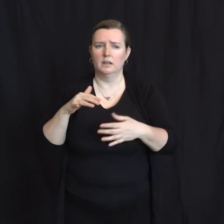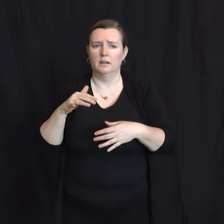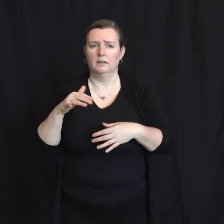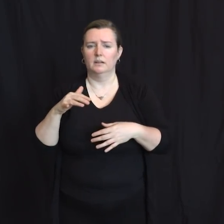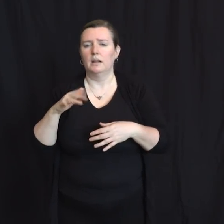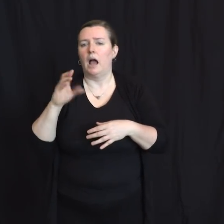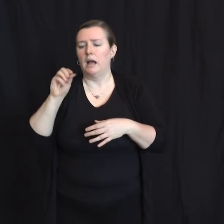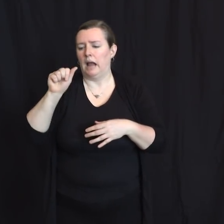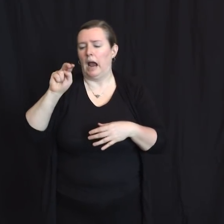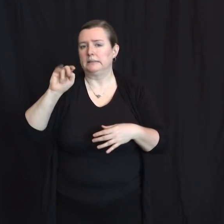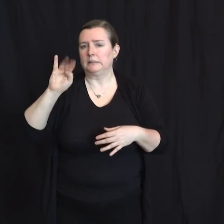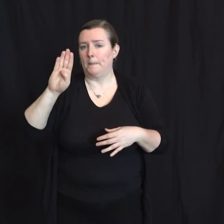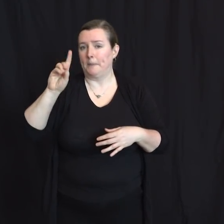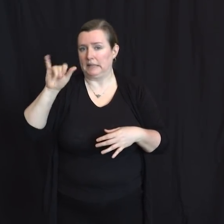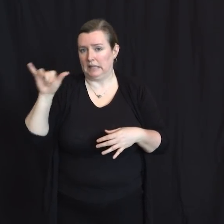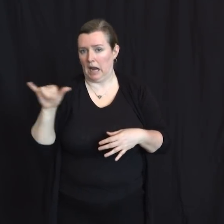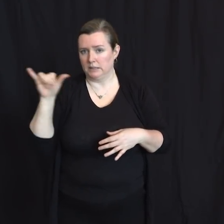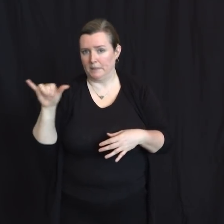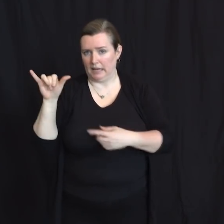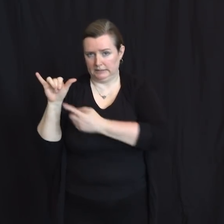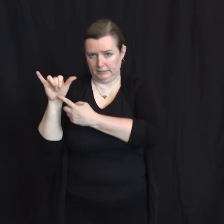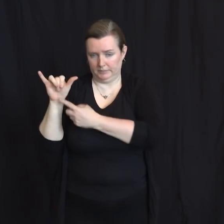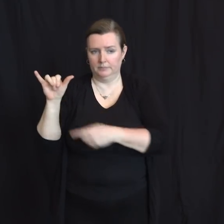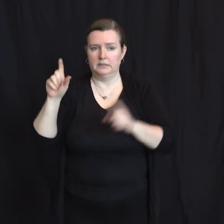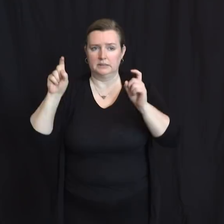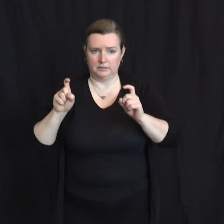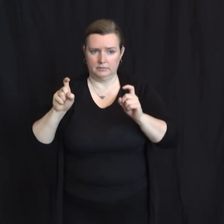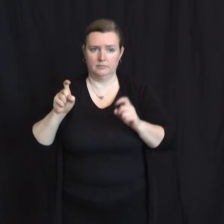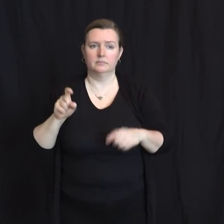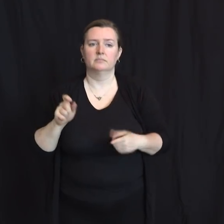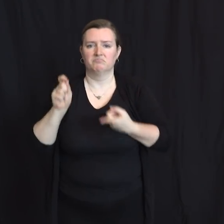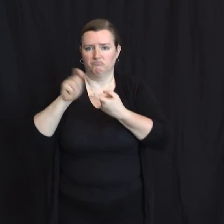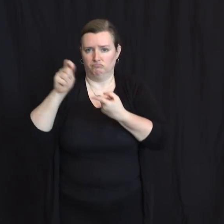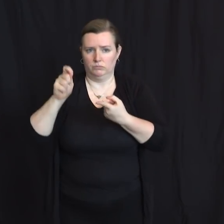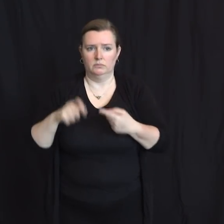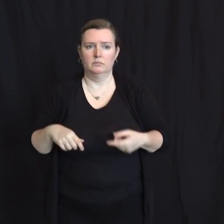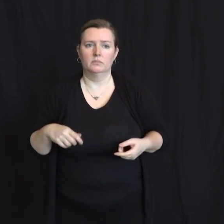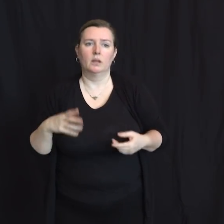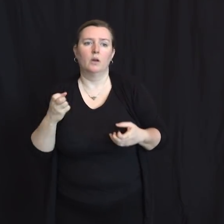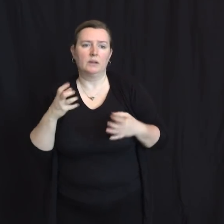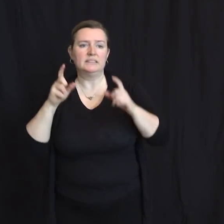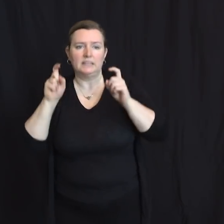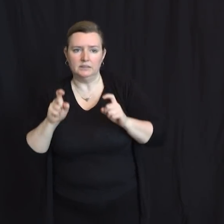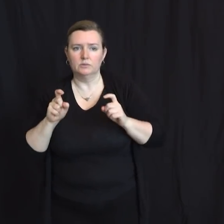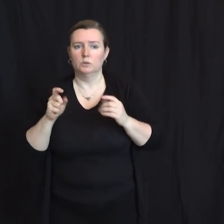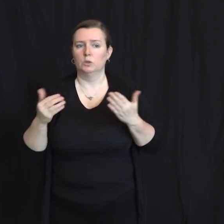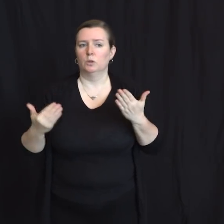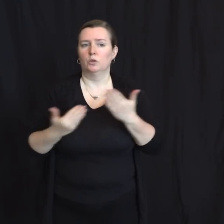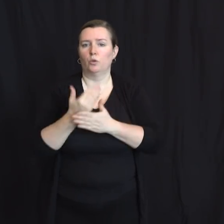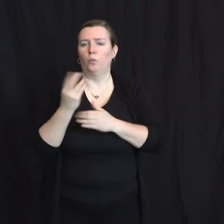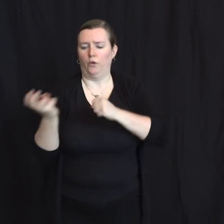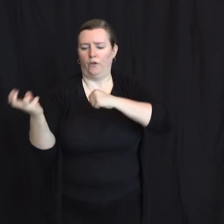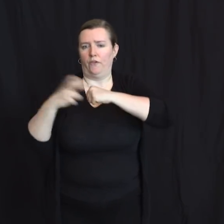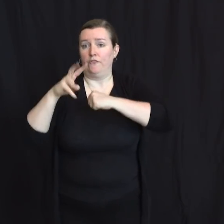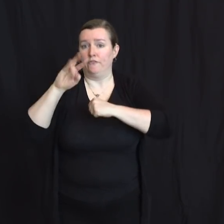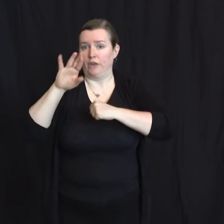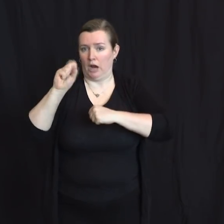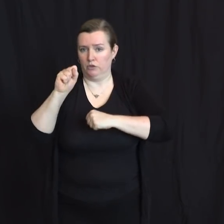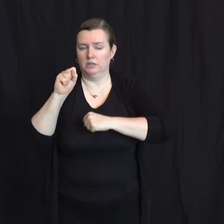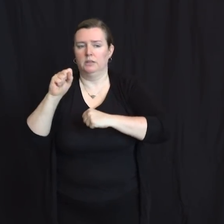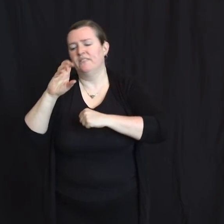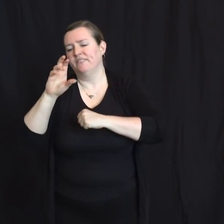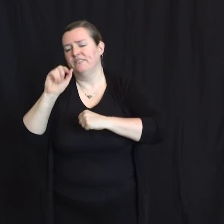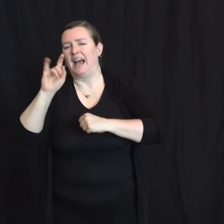vaccine candidates. We're also developing new approaches to testing vaccines. Right now, as vaccines become available, and there's at least 78